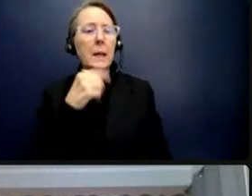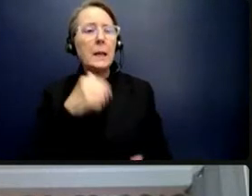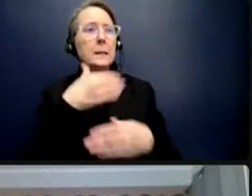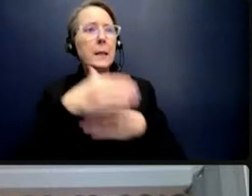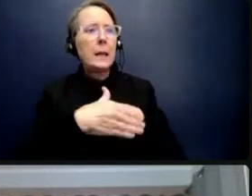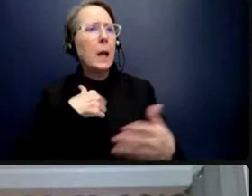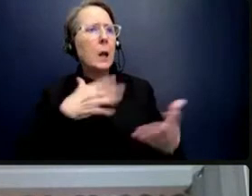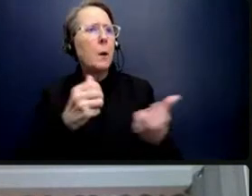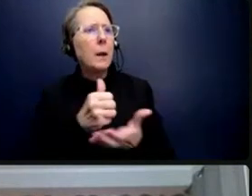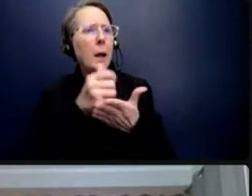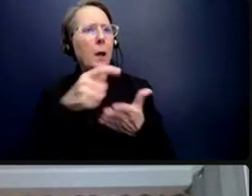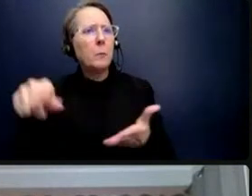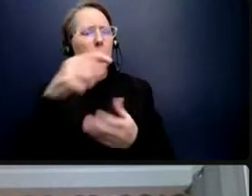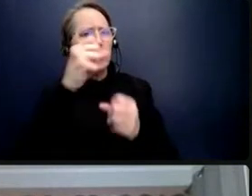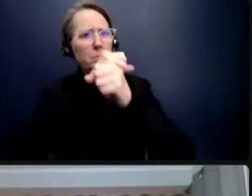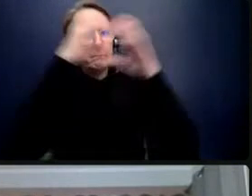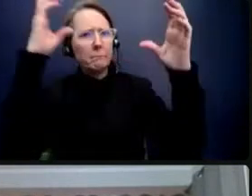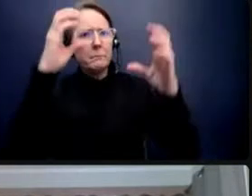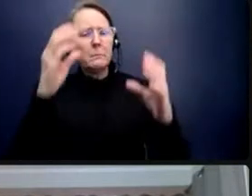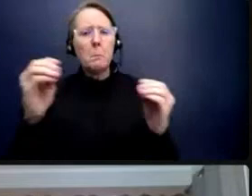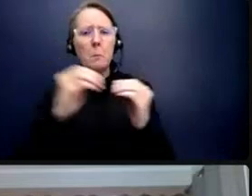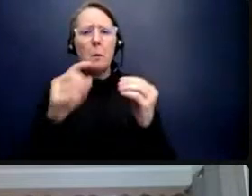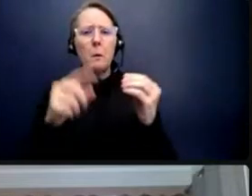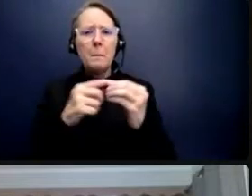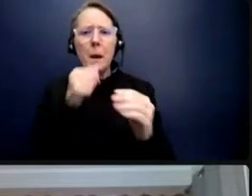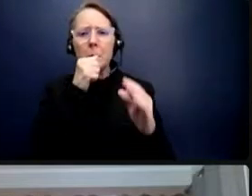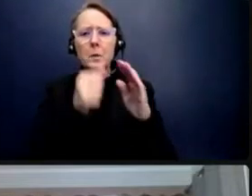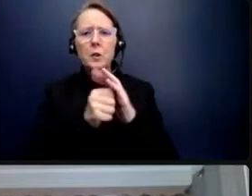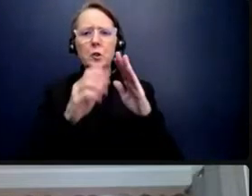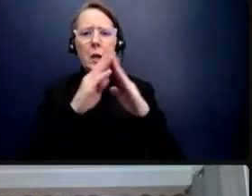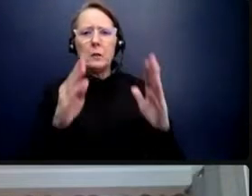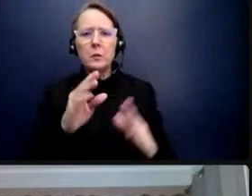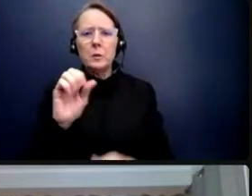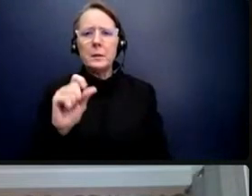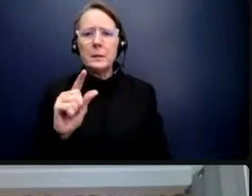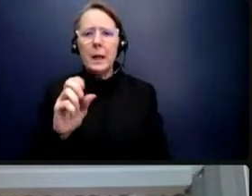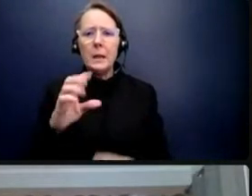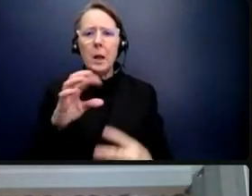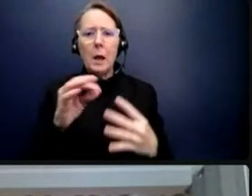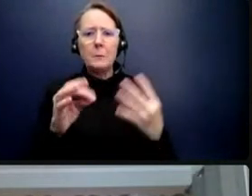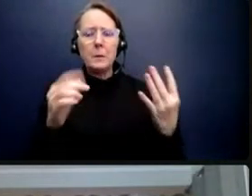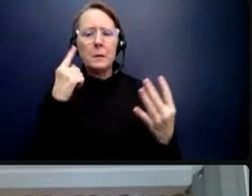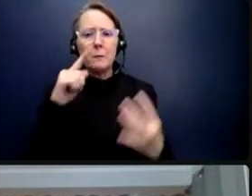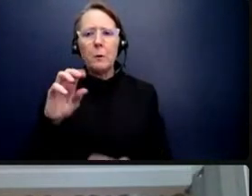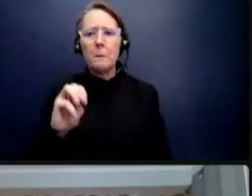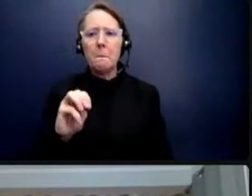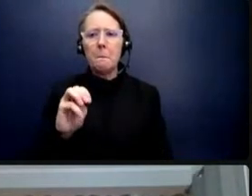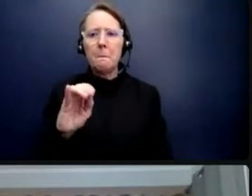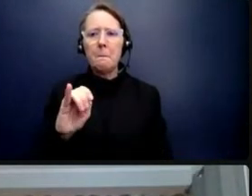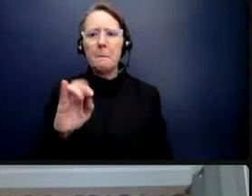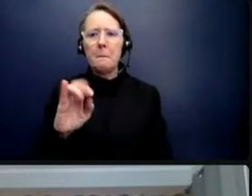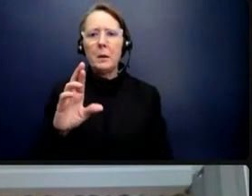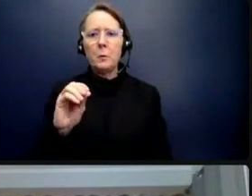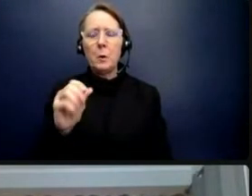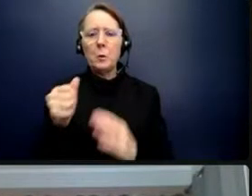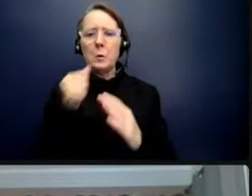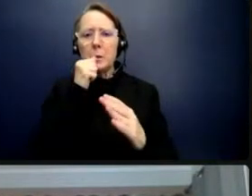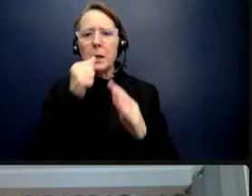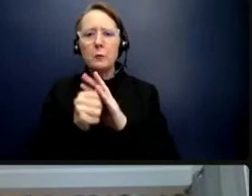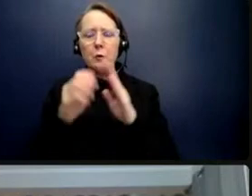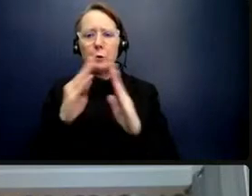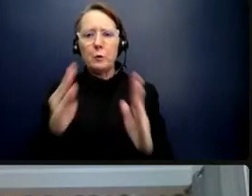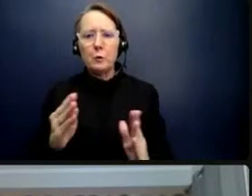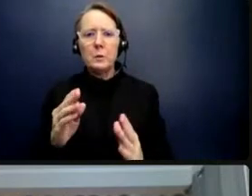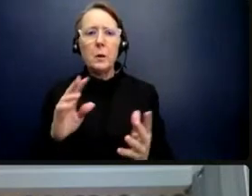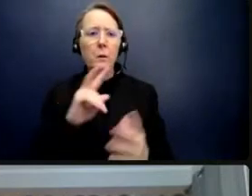understand a little bit more about your shelter site options for the micro shelters. As was noted, the Village of Hope is slated to